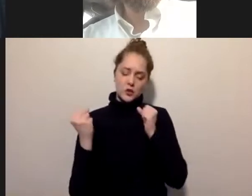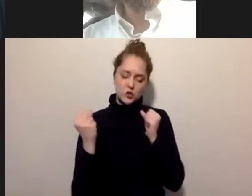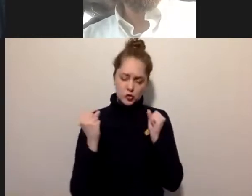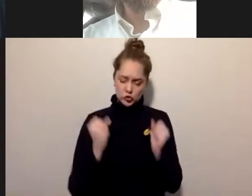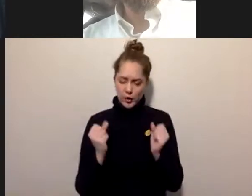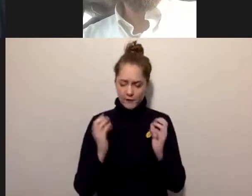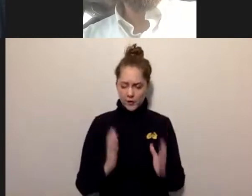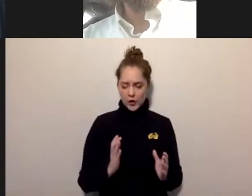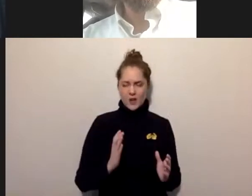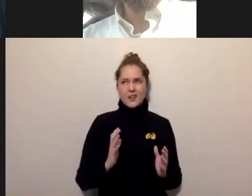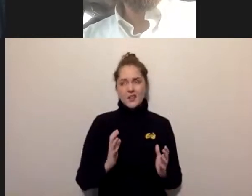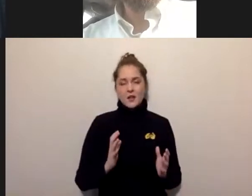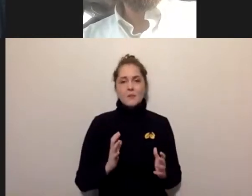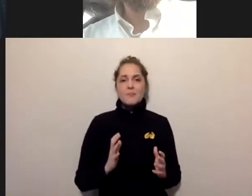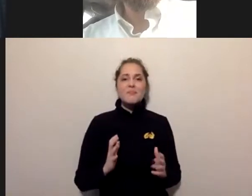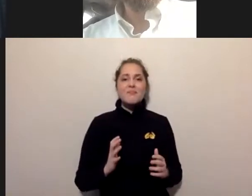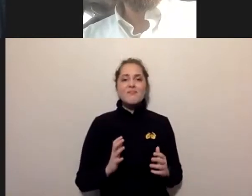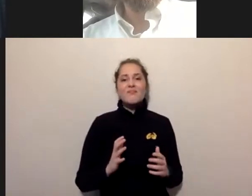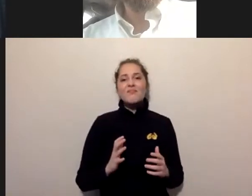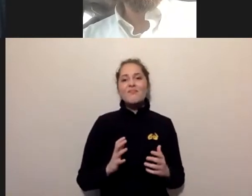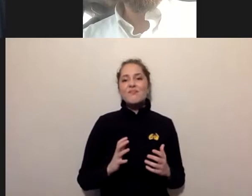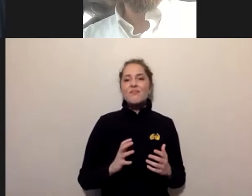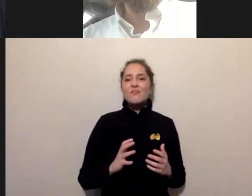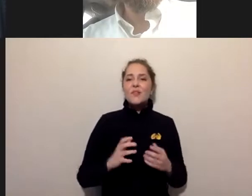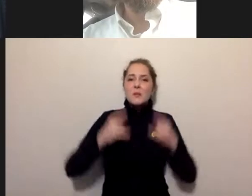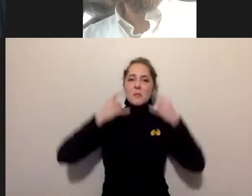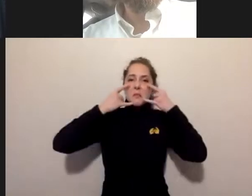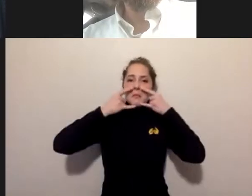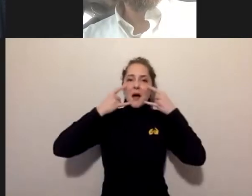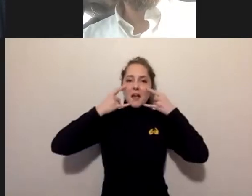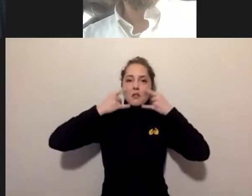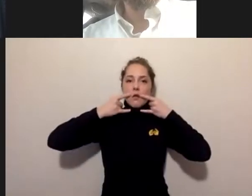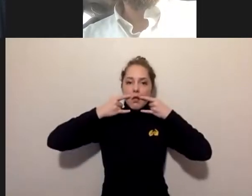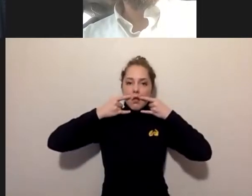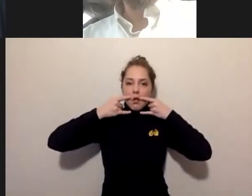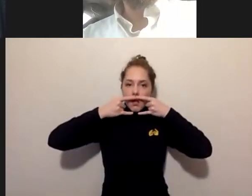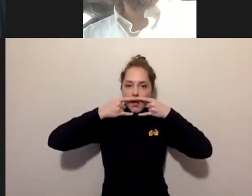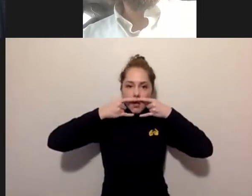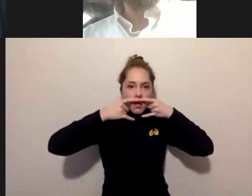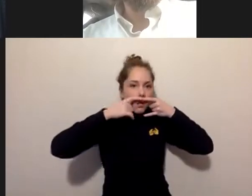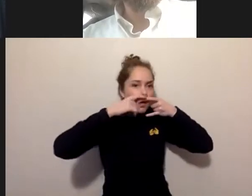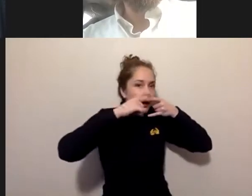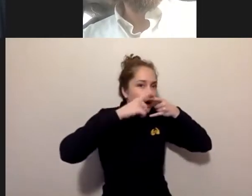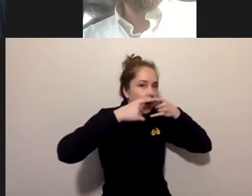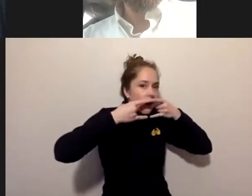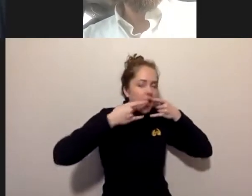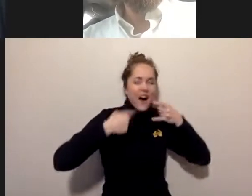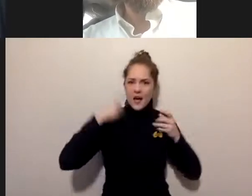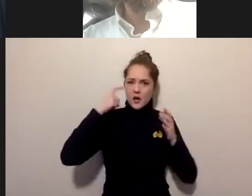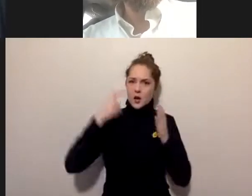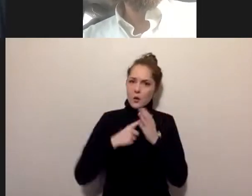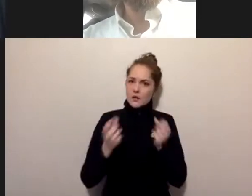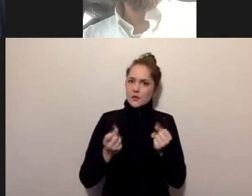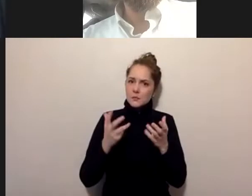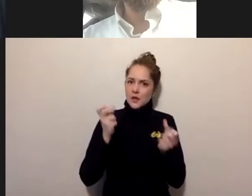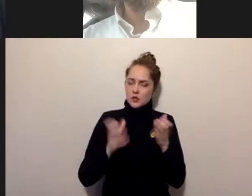I don't understand why they had a mask below their nose and not above it. I've seen a lot of these drivers have it. Even the